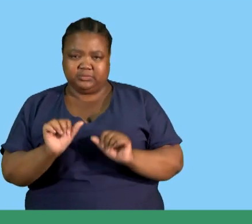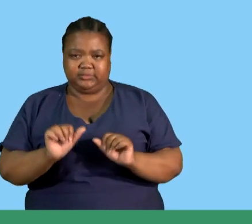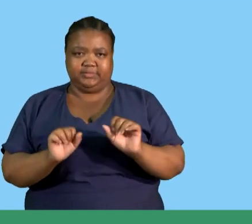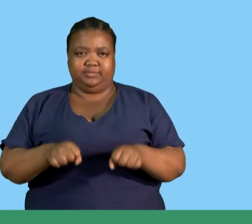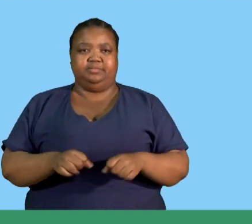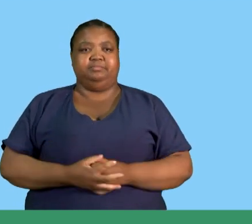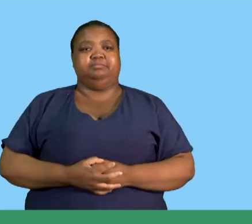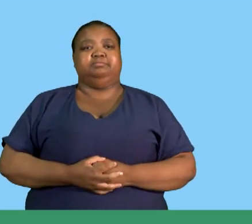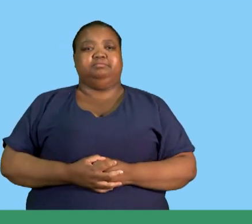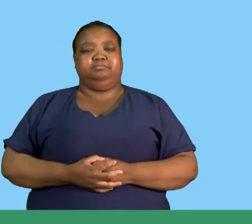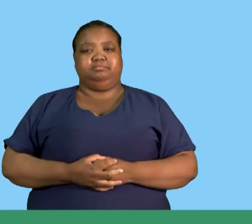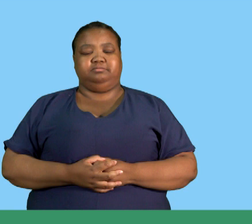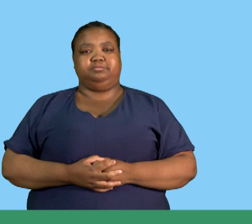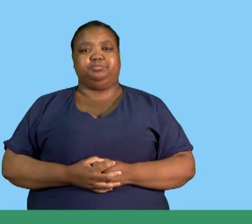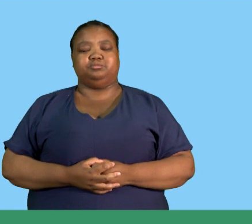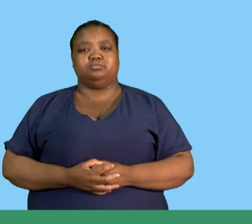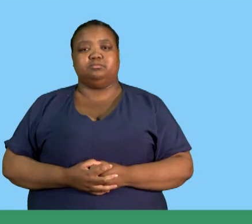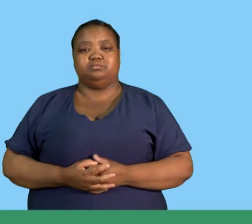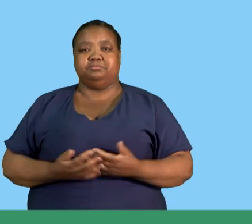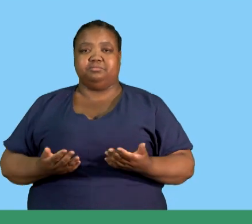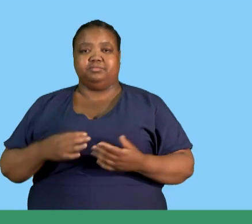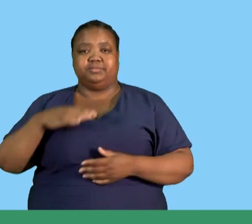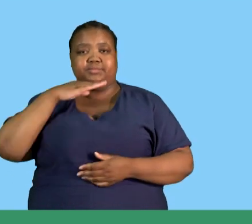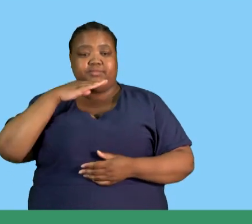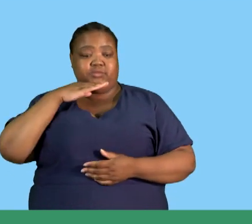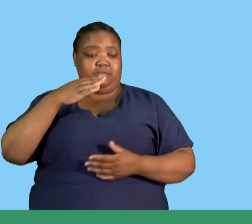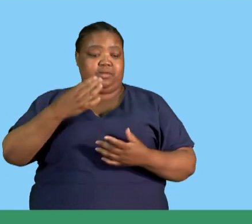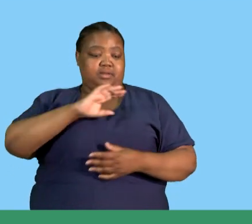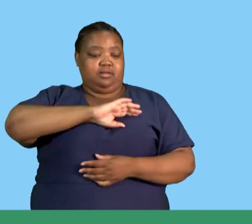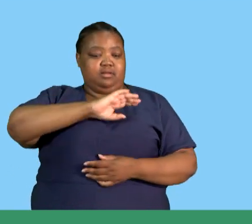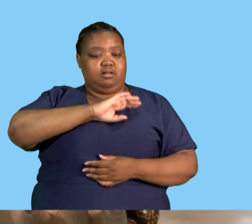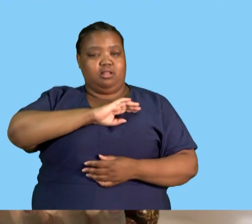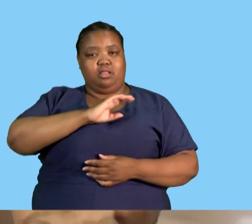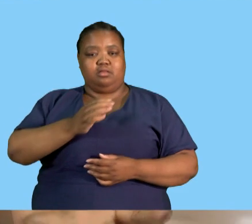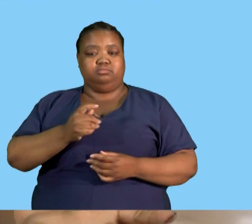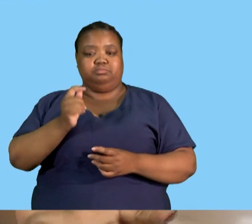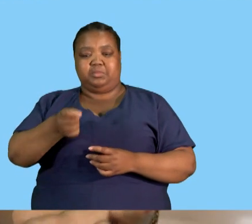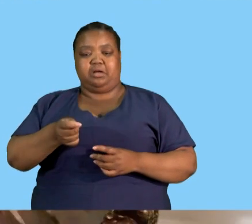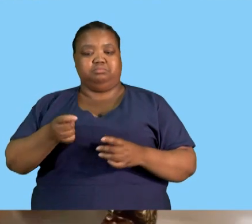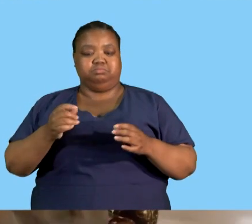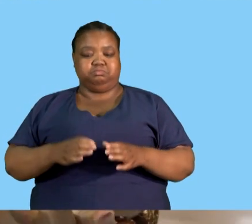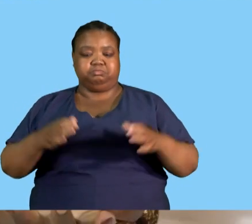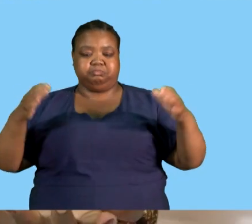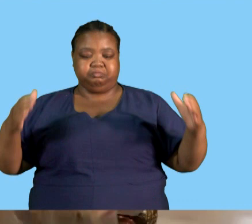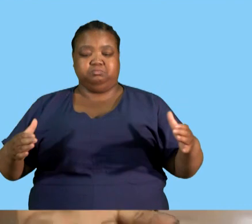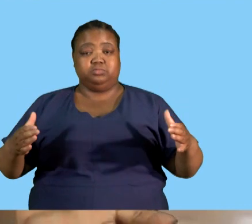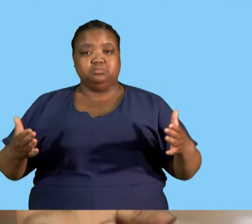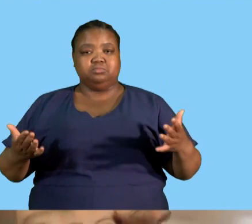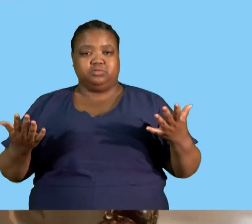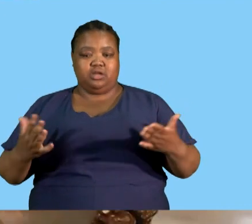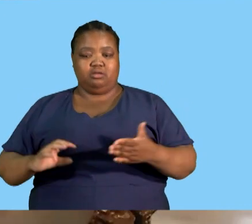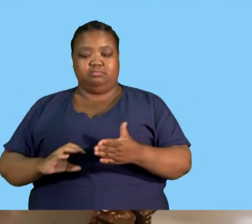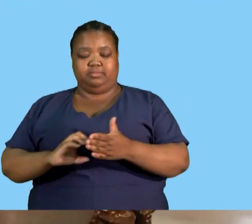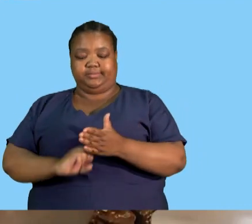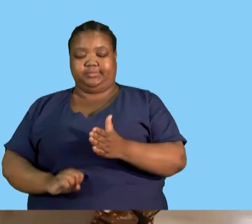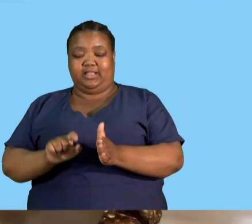the customers or the buyers drive the prices down? So meaning if they are buying in bulk, then they can negotiate better